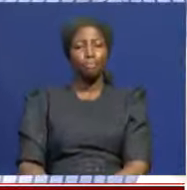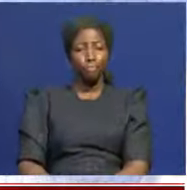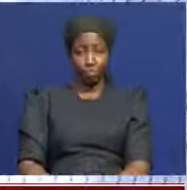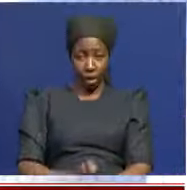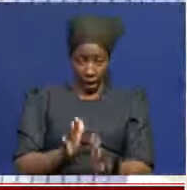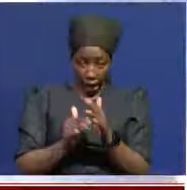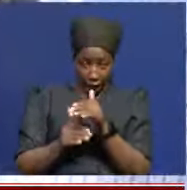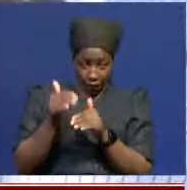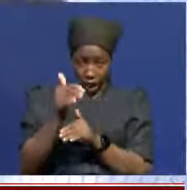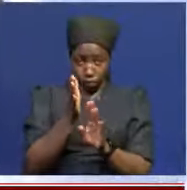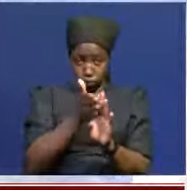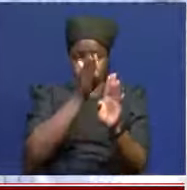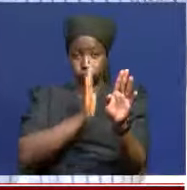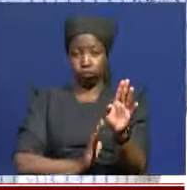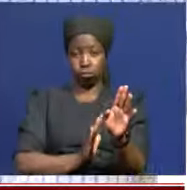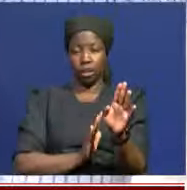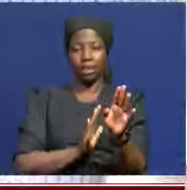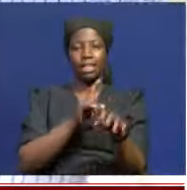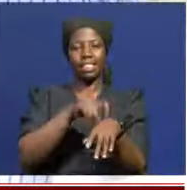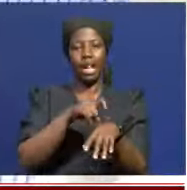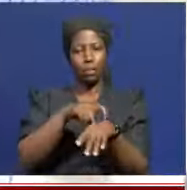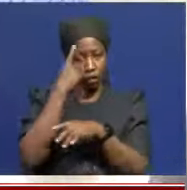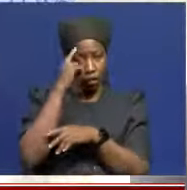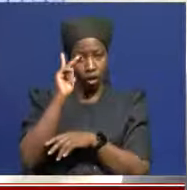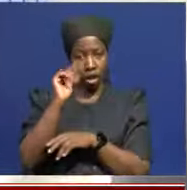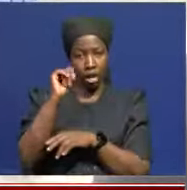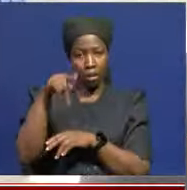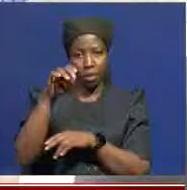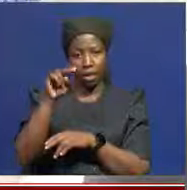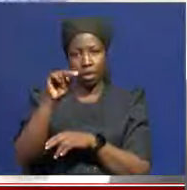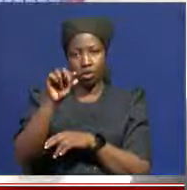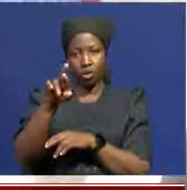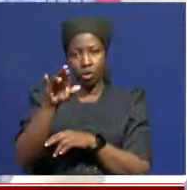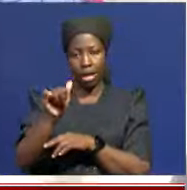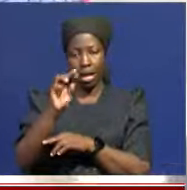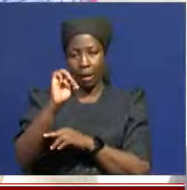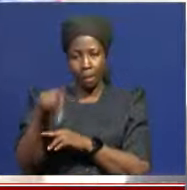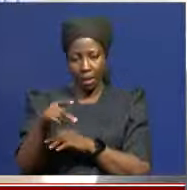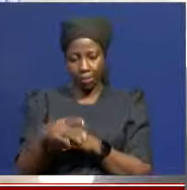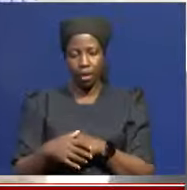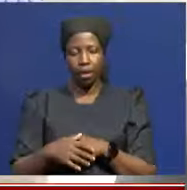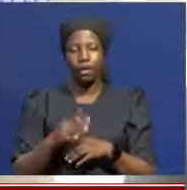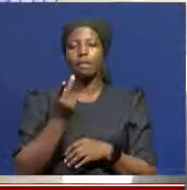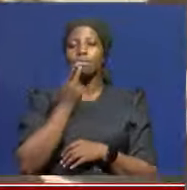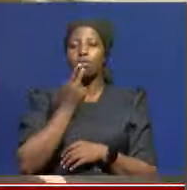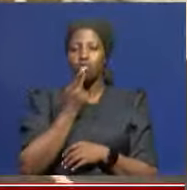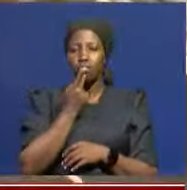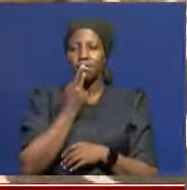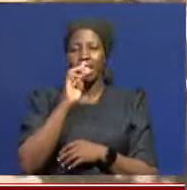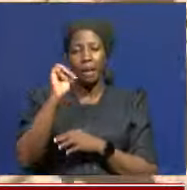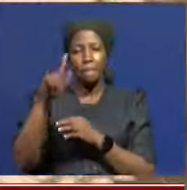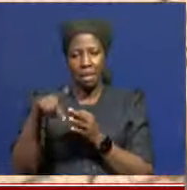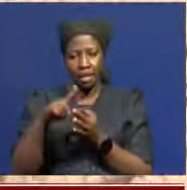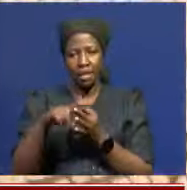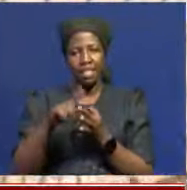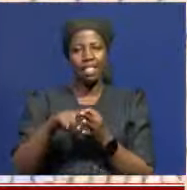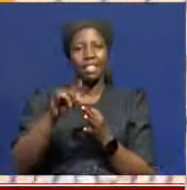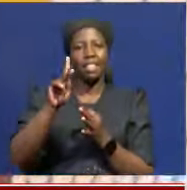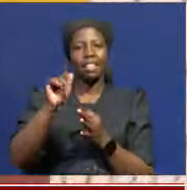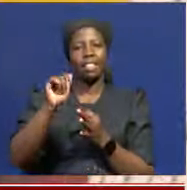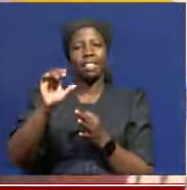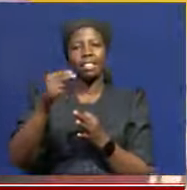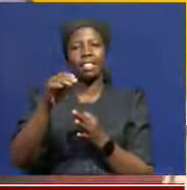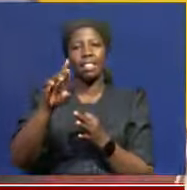After their exit, it was the turn of Kapenguria MP Samuel Moroto, his Pokot South counterpart David Kosing, and Kacheliba